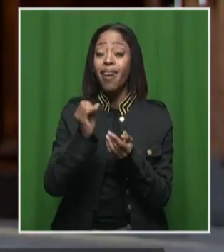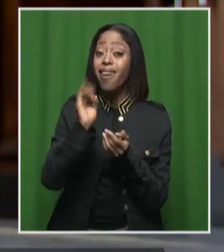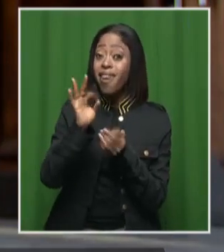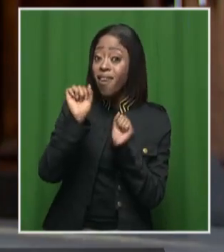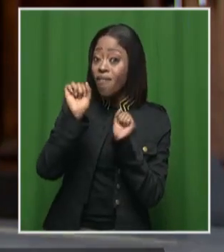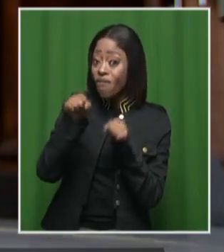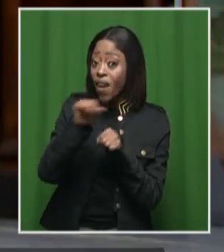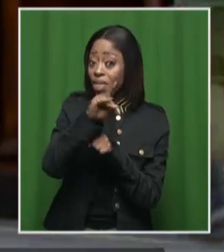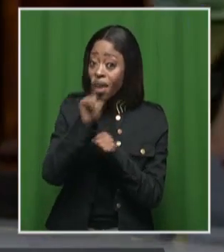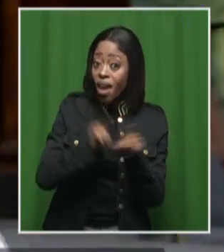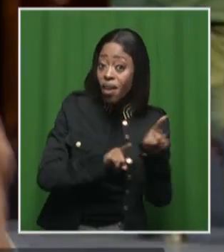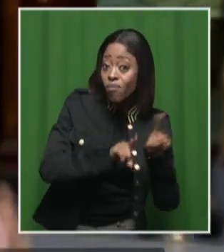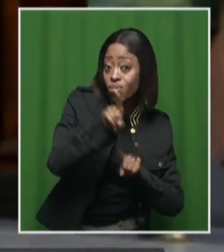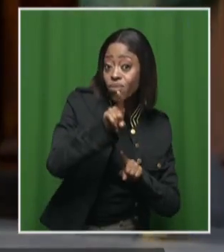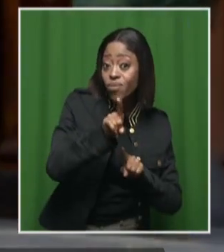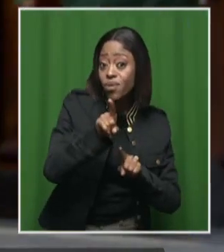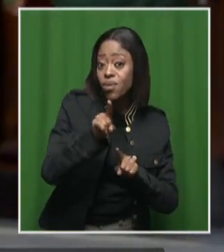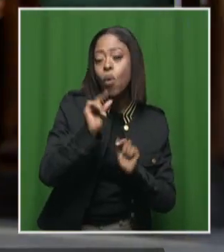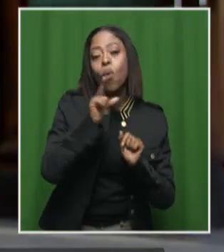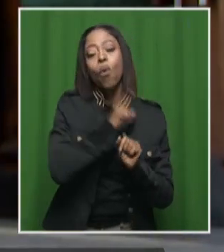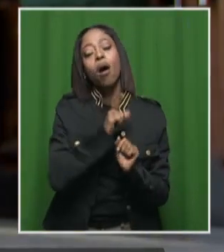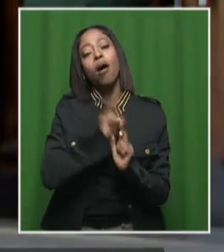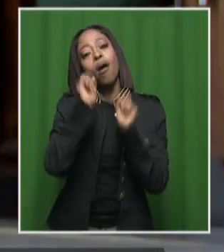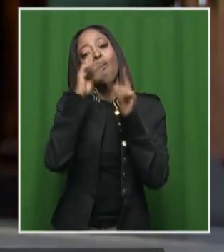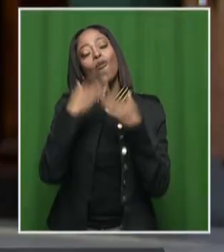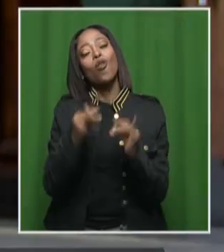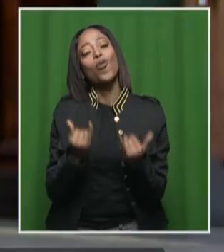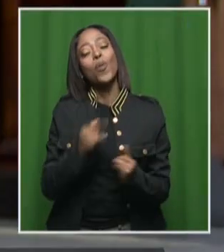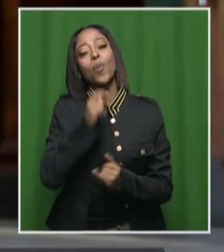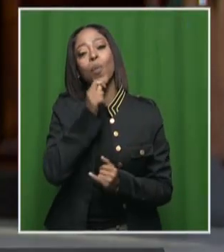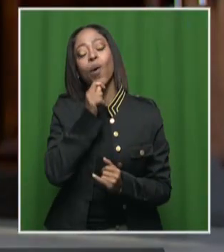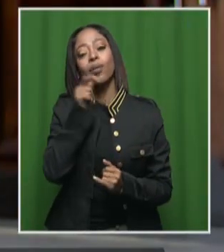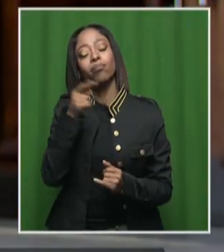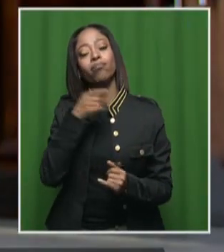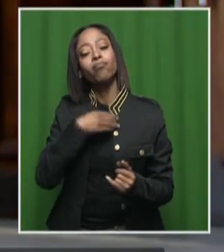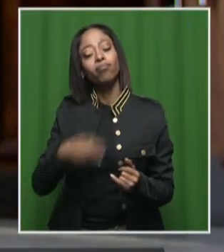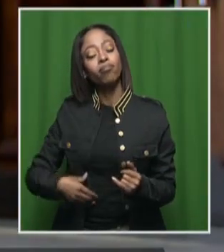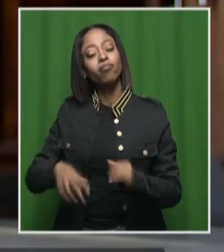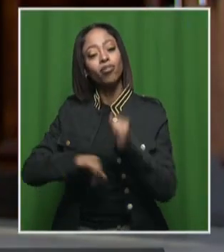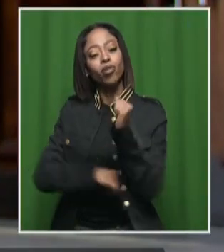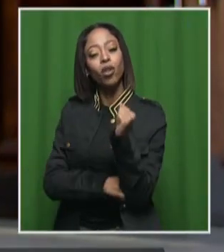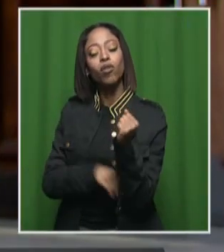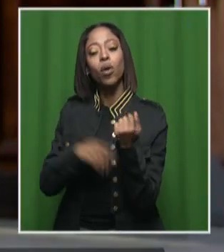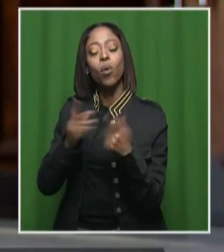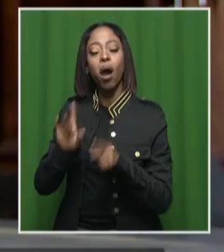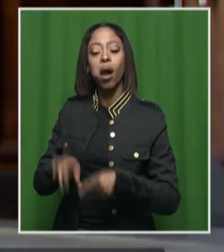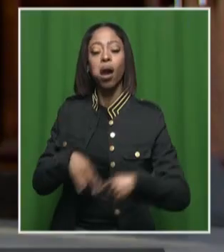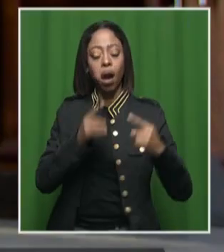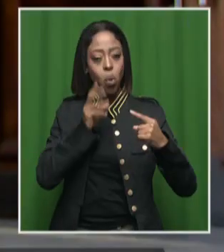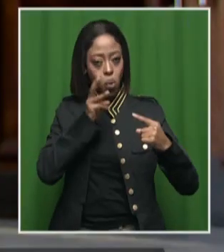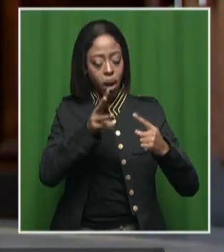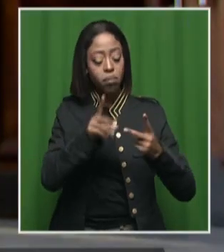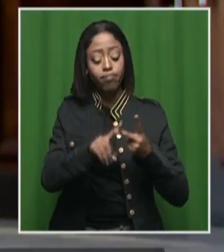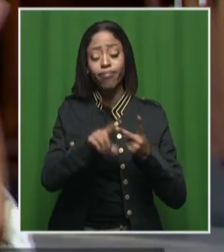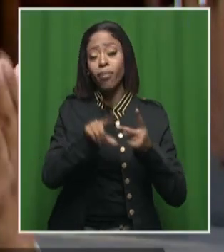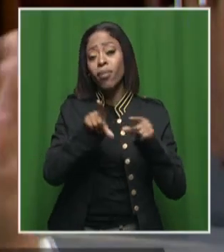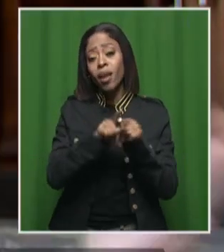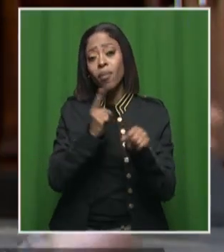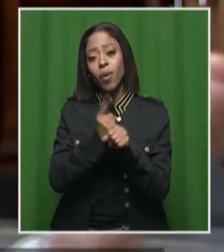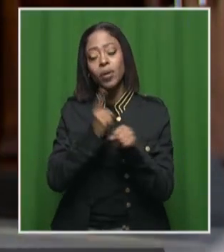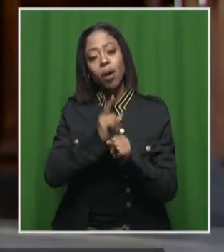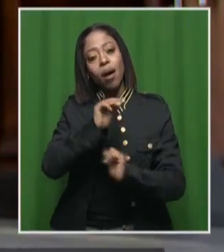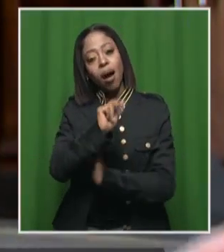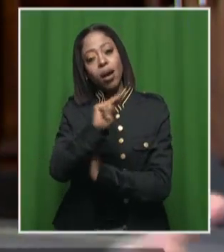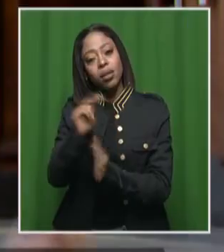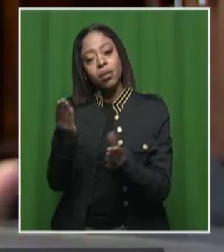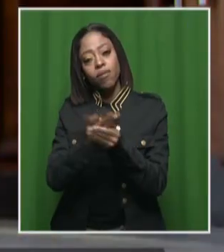in this application. Now, we know this morning that the presidency will be opposing, and we also understand that the ANC has now